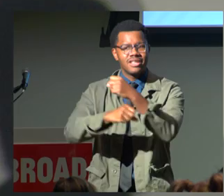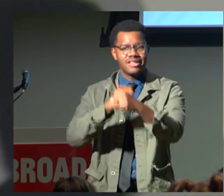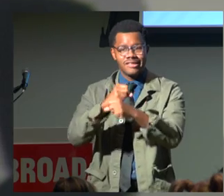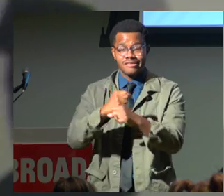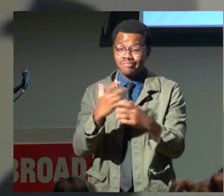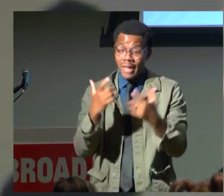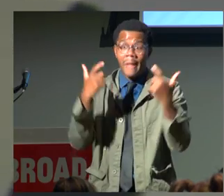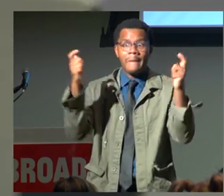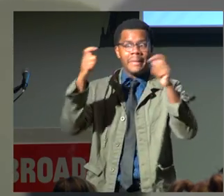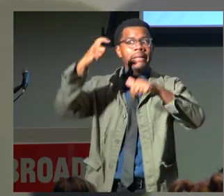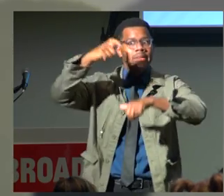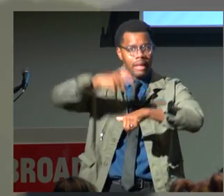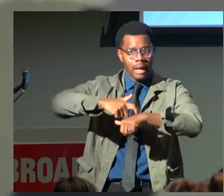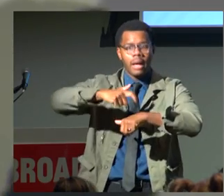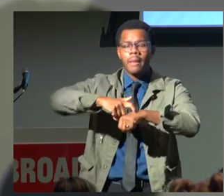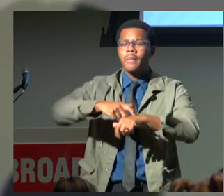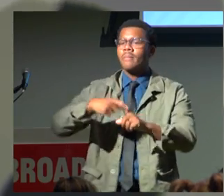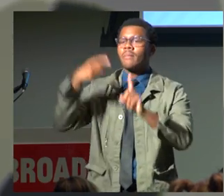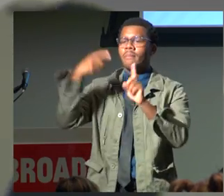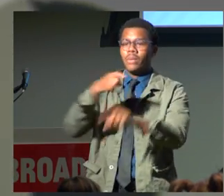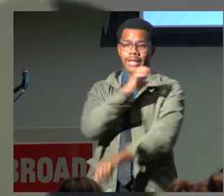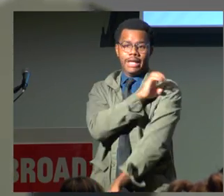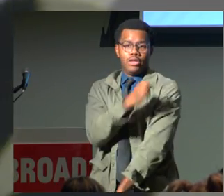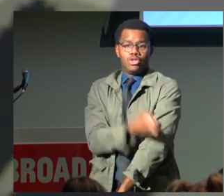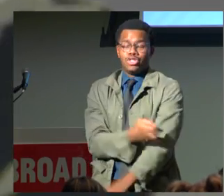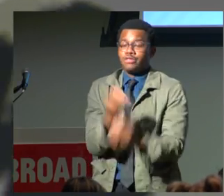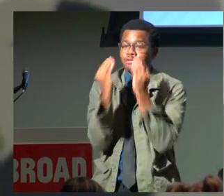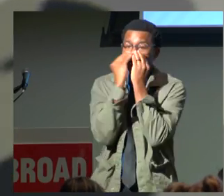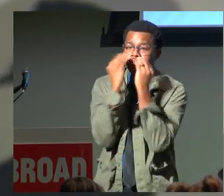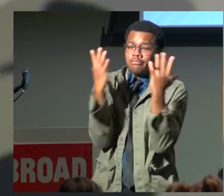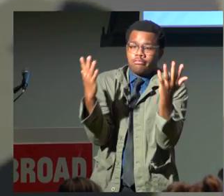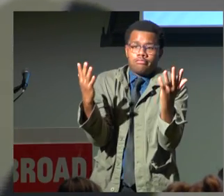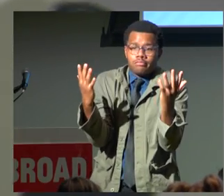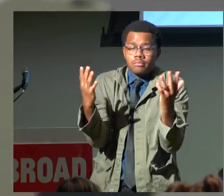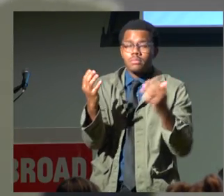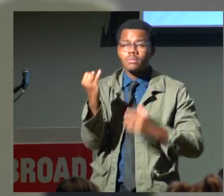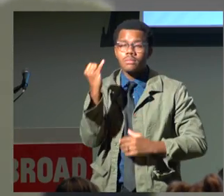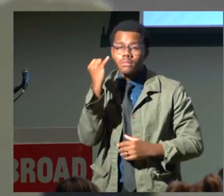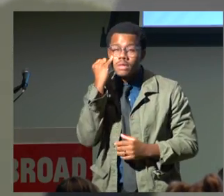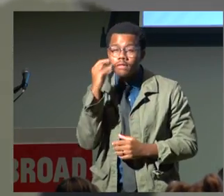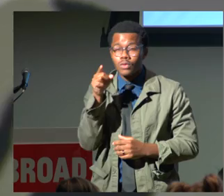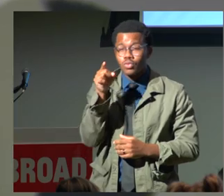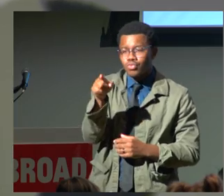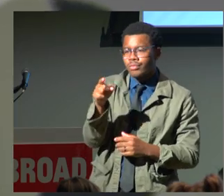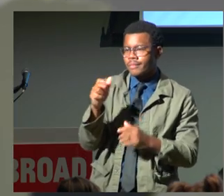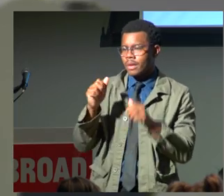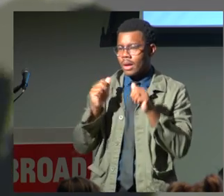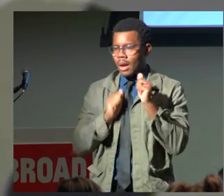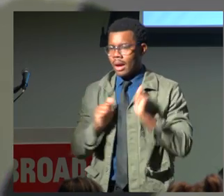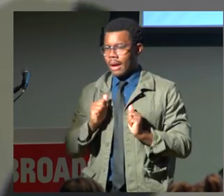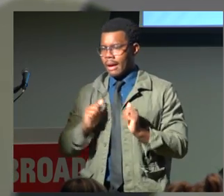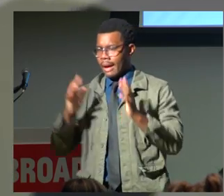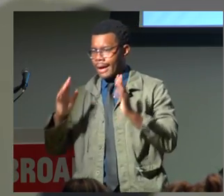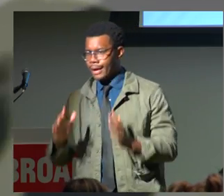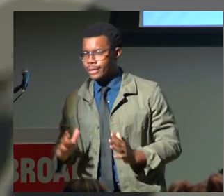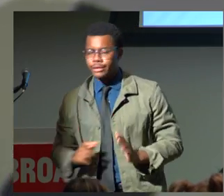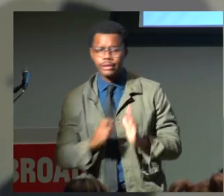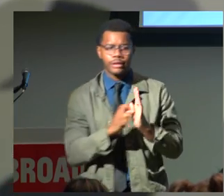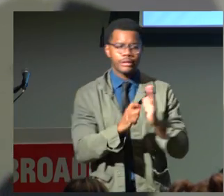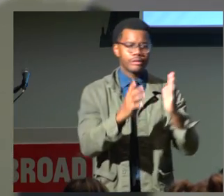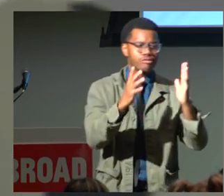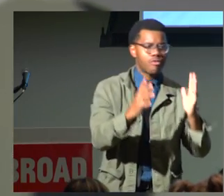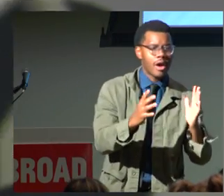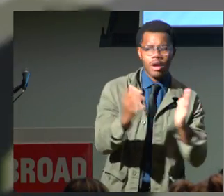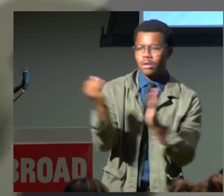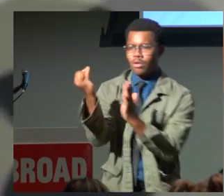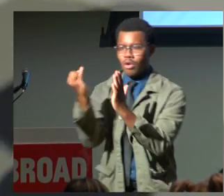care. So the same is true on the opposite end. If you keep pursuing your dream as an actor or a writer or an artist and you keep at